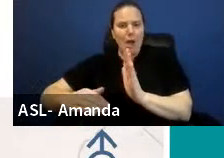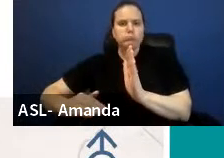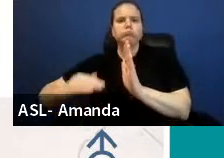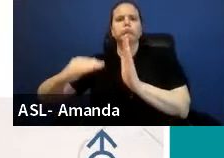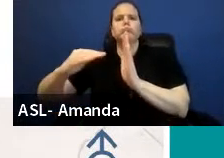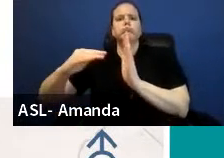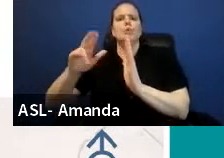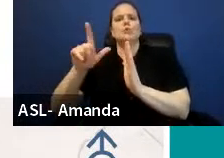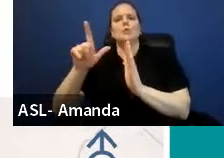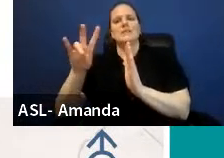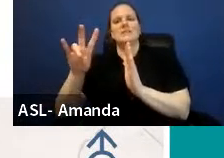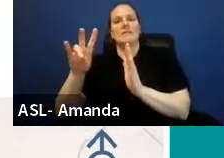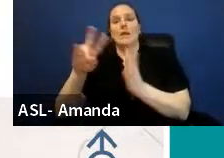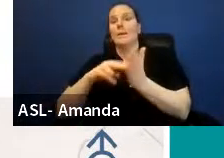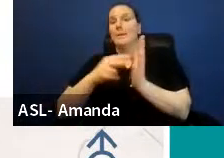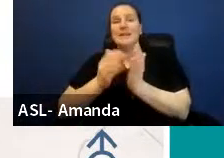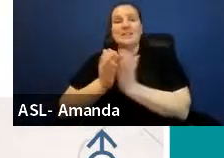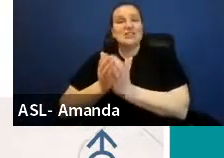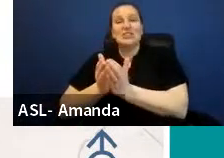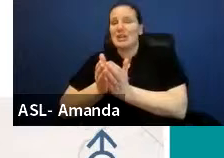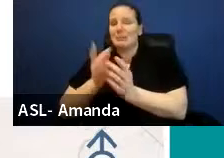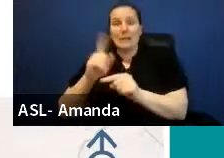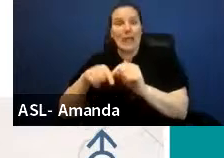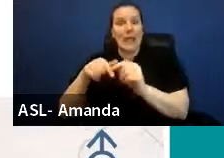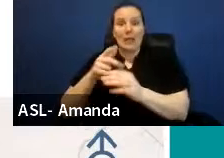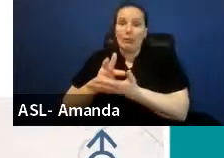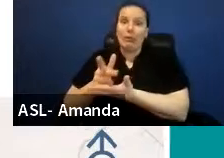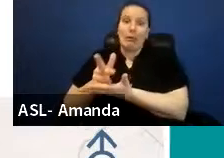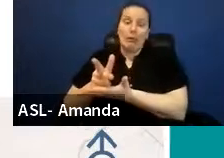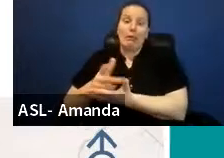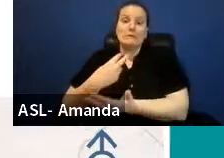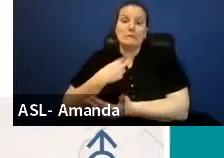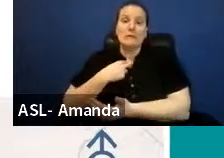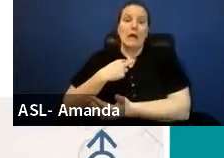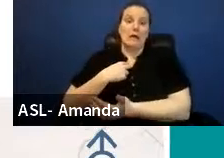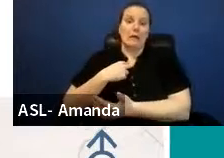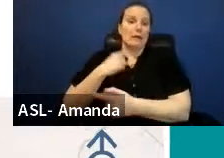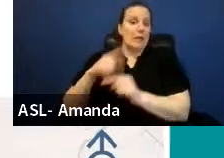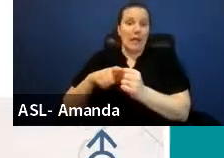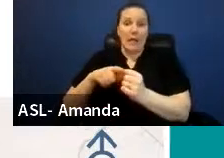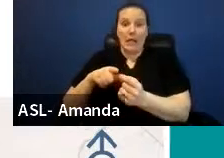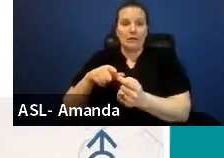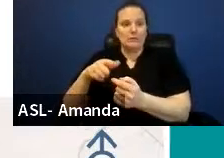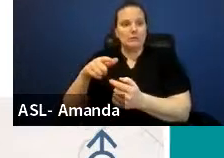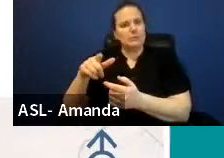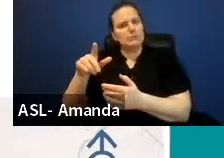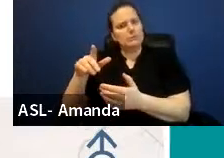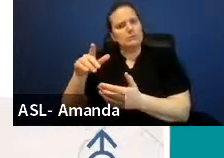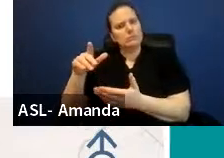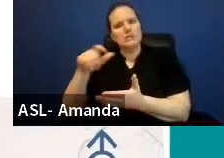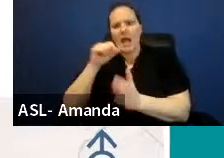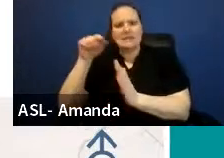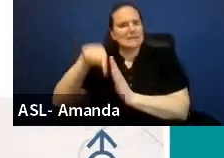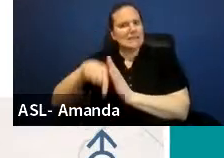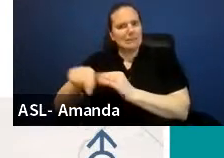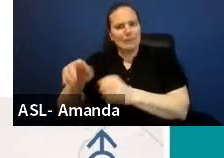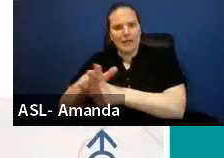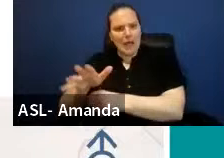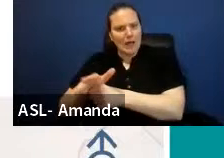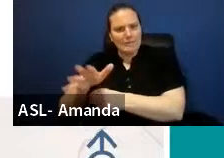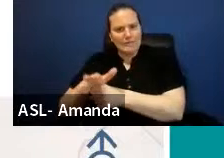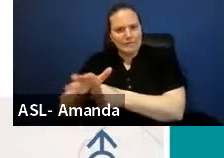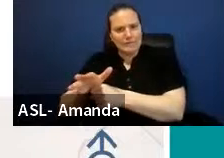really limits the vessels that can move upstream. So what I'm trying to do in this chart is